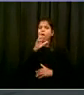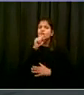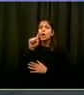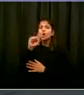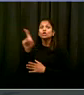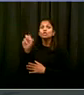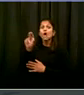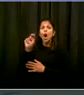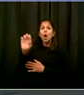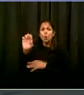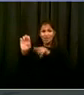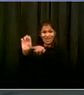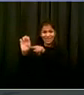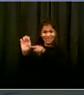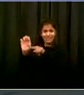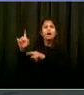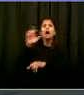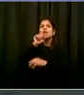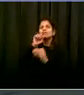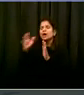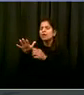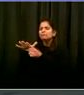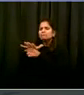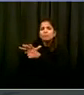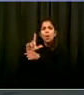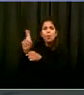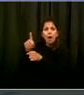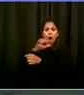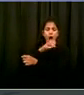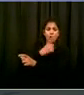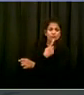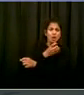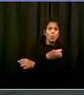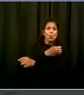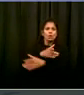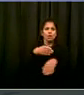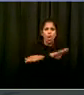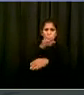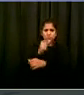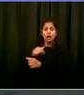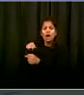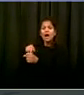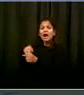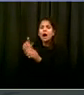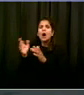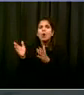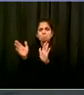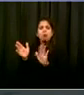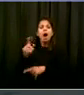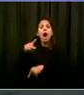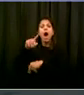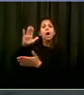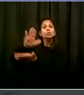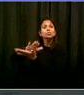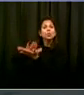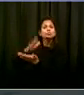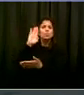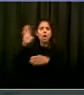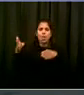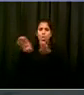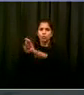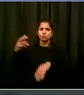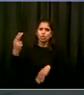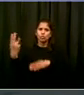means a pause, a full pause, orange zone under the state rules will be a warning zone. And it basically comprises about a